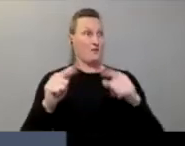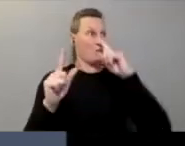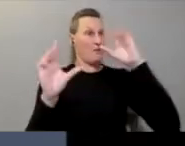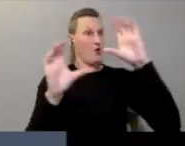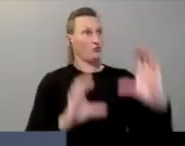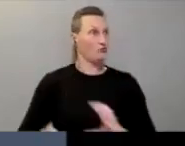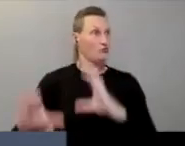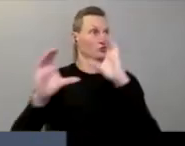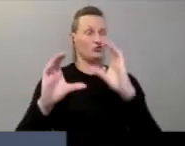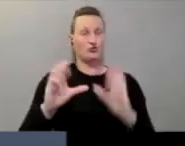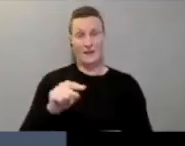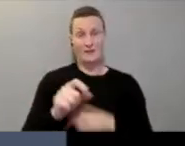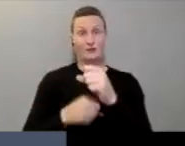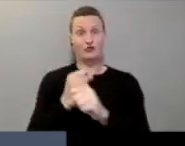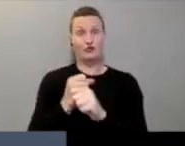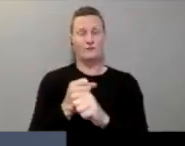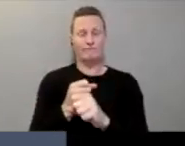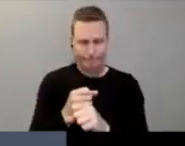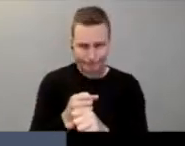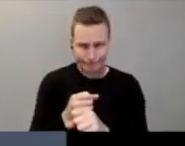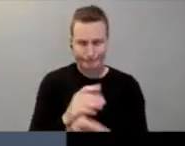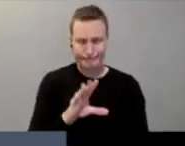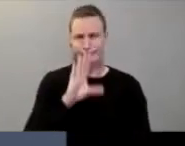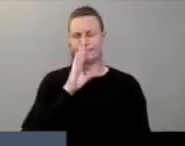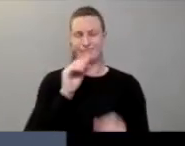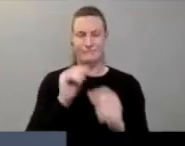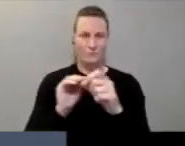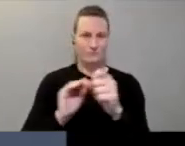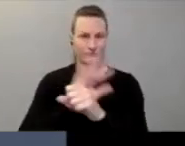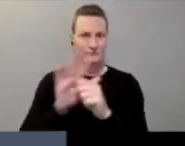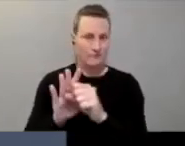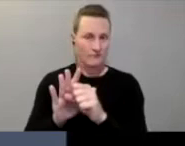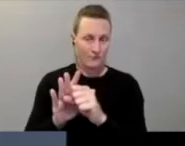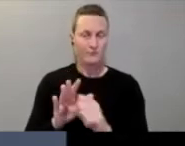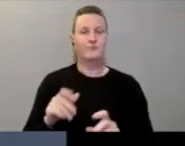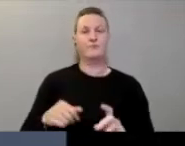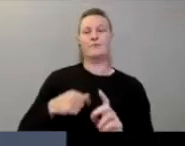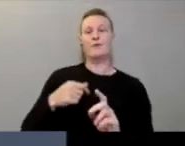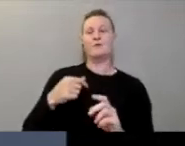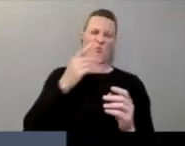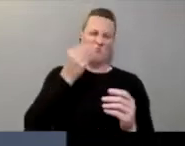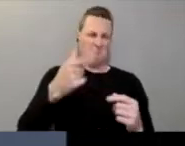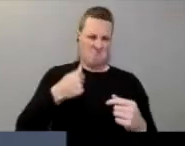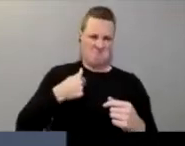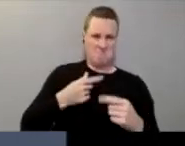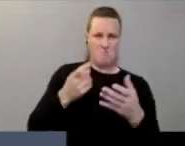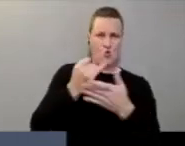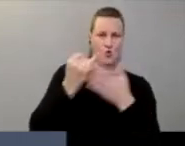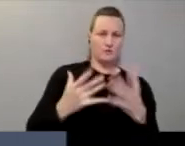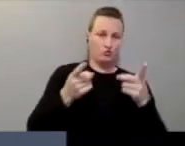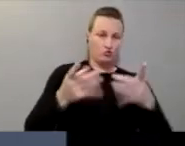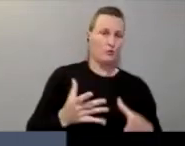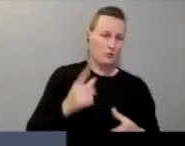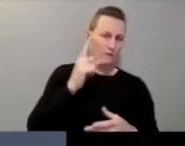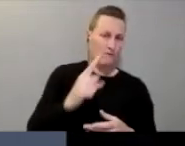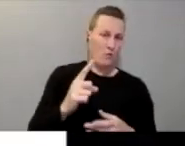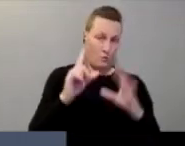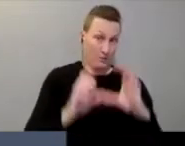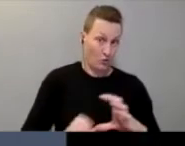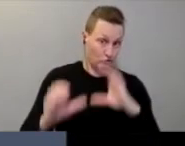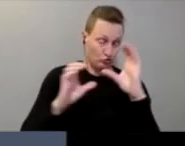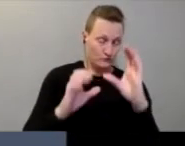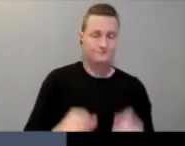in real time and in public space, just like the rest of the world is kind of sitting and waiting. You can flip the next slide,